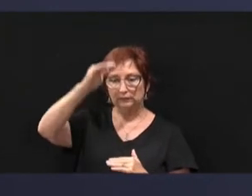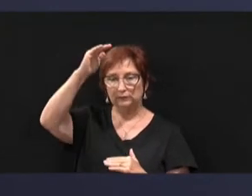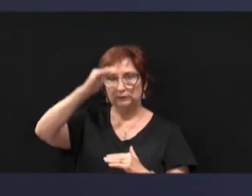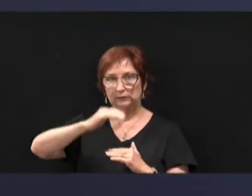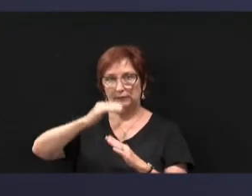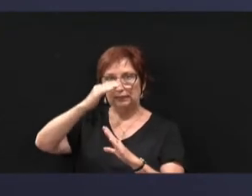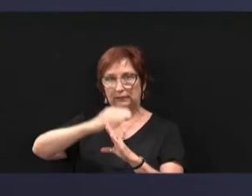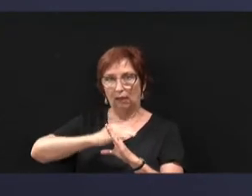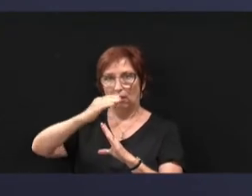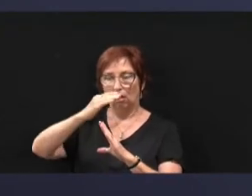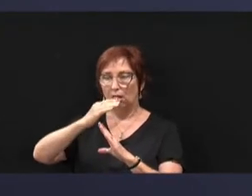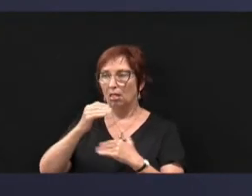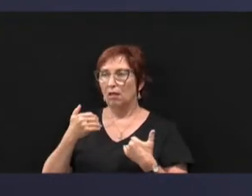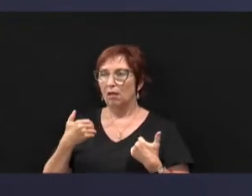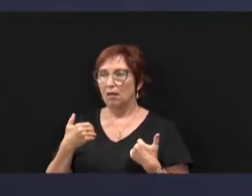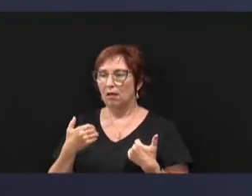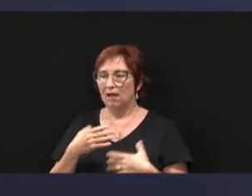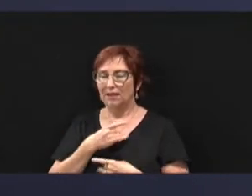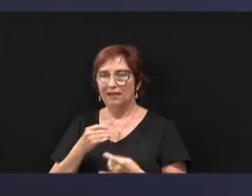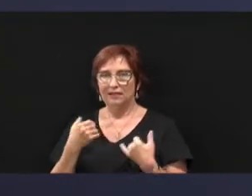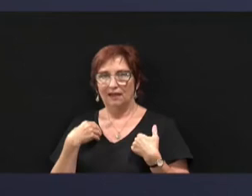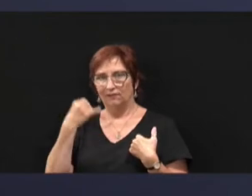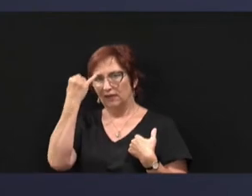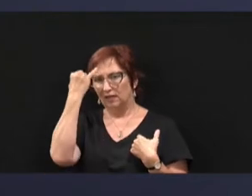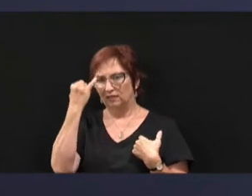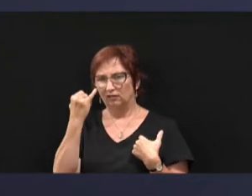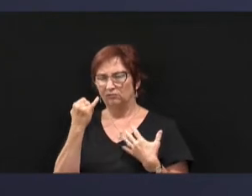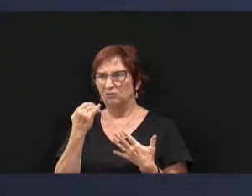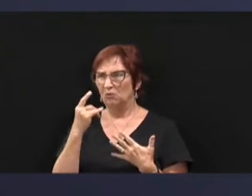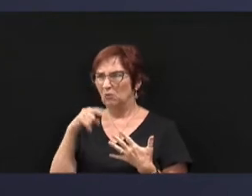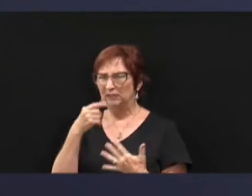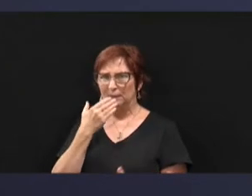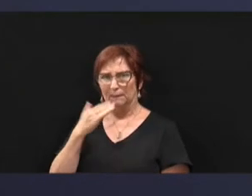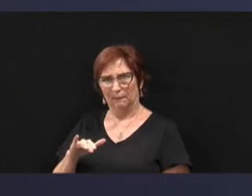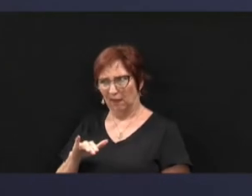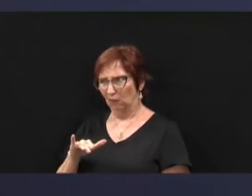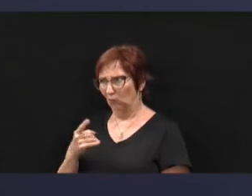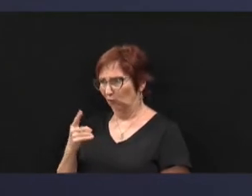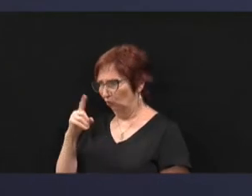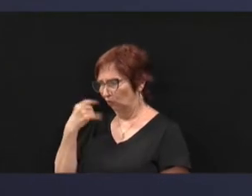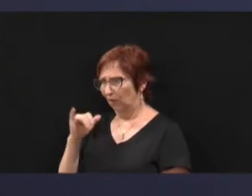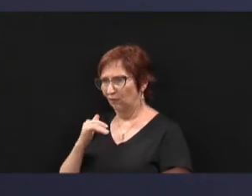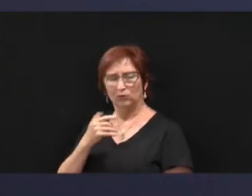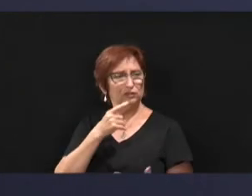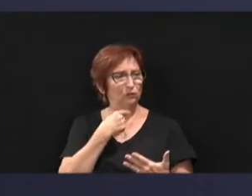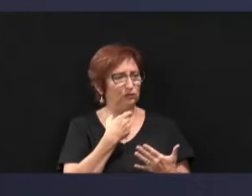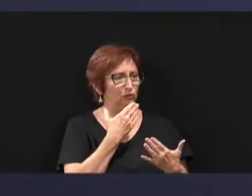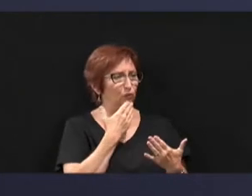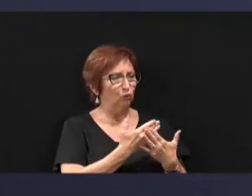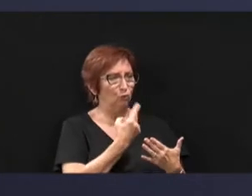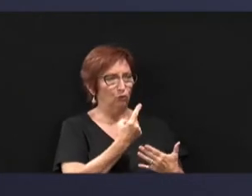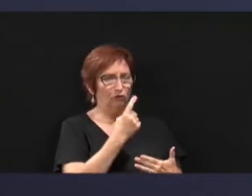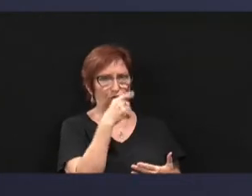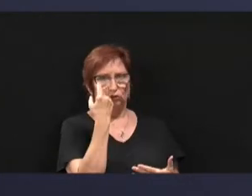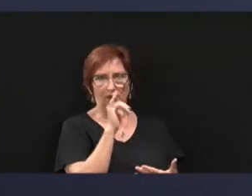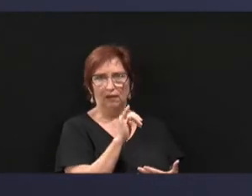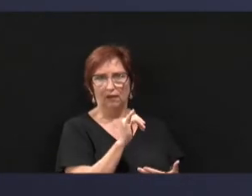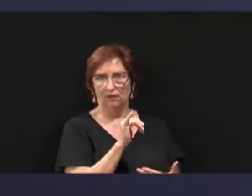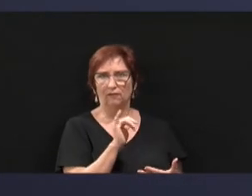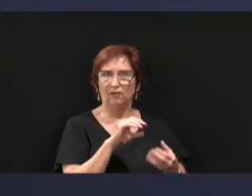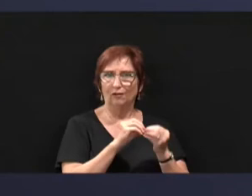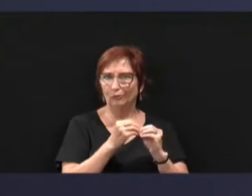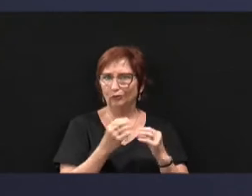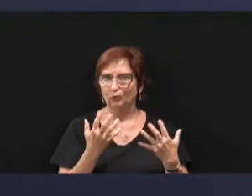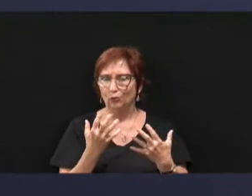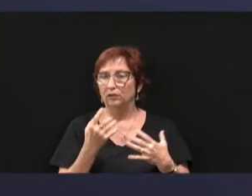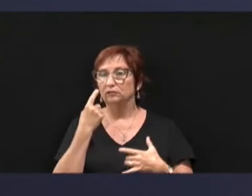I kind of like to have the idea of, what does a bad one look like? What's a good one look like? What's the numbers? So for weeks,